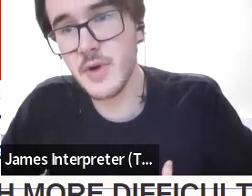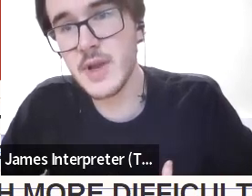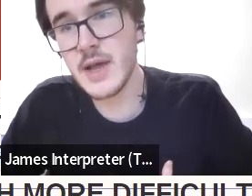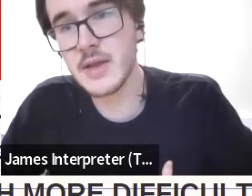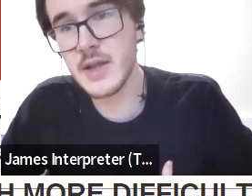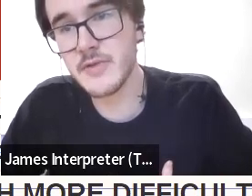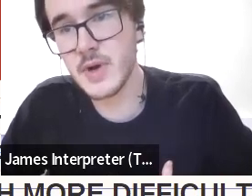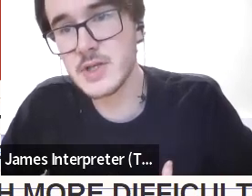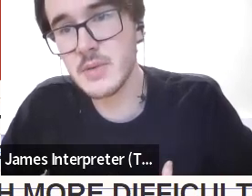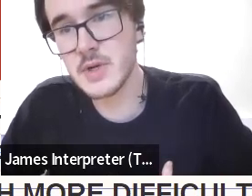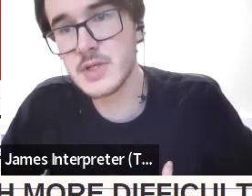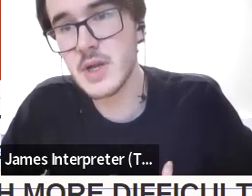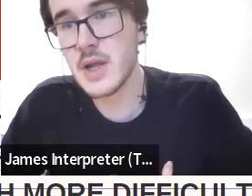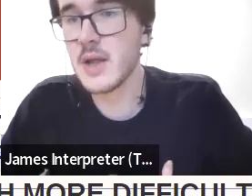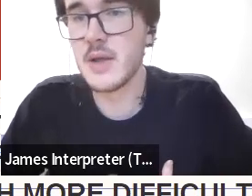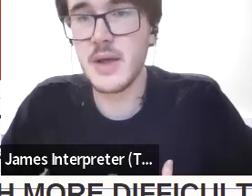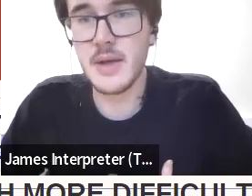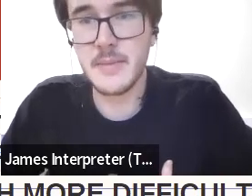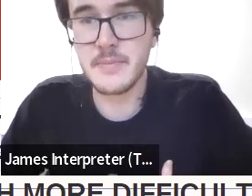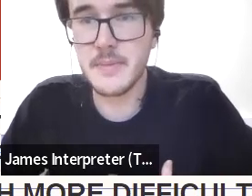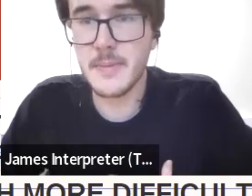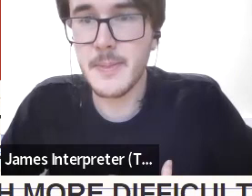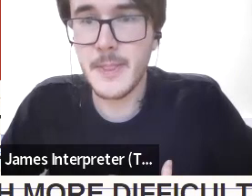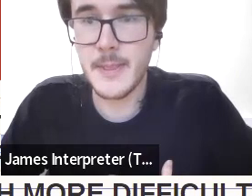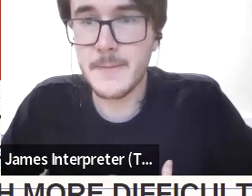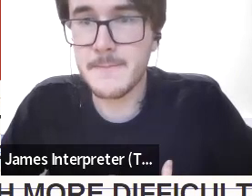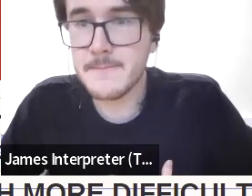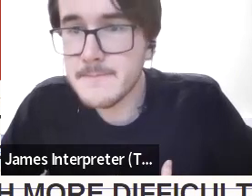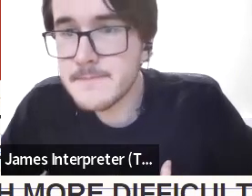there for that and there for interpreters.